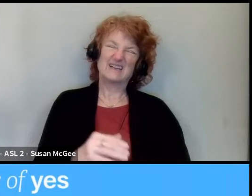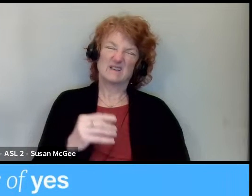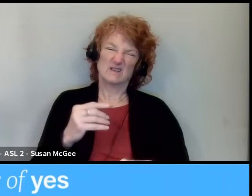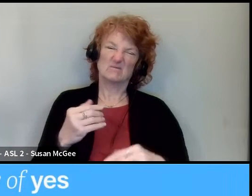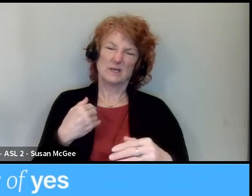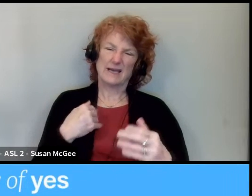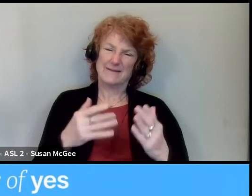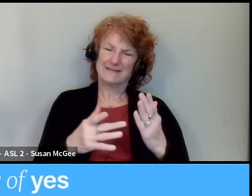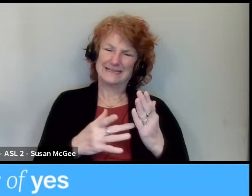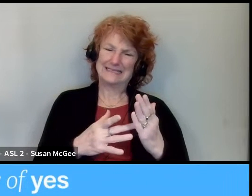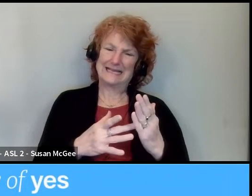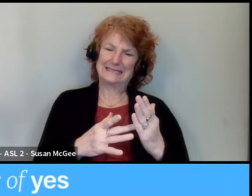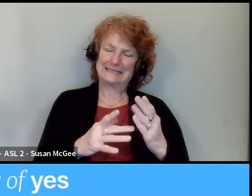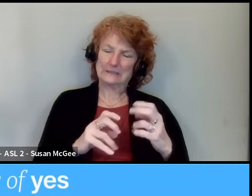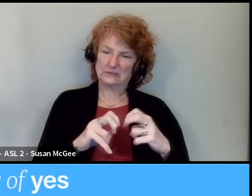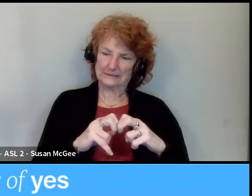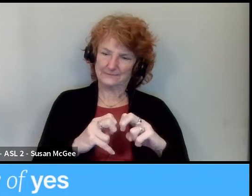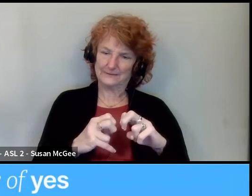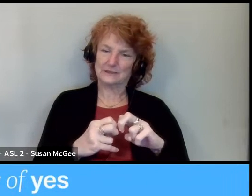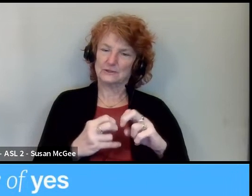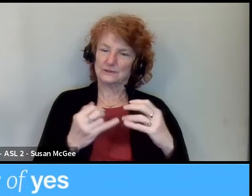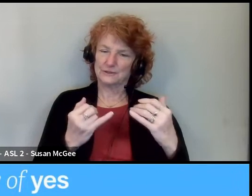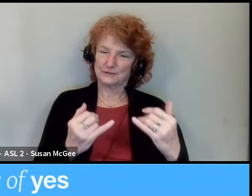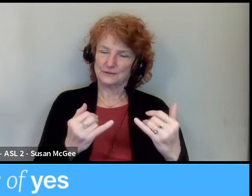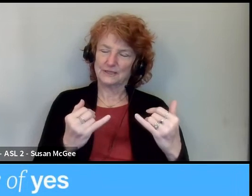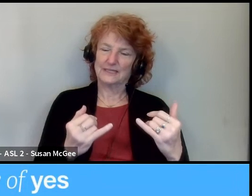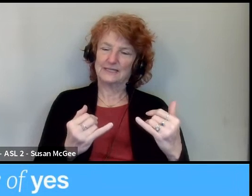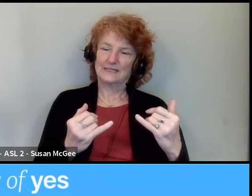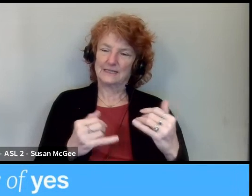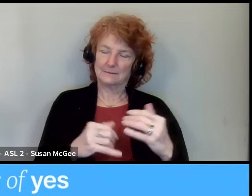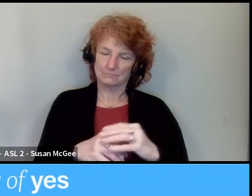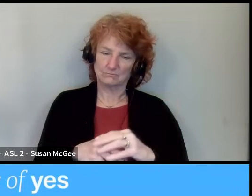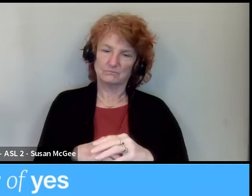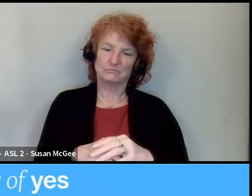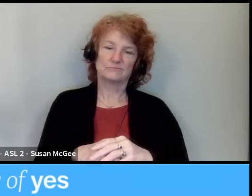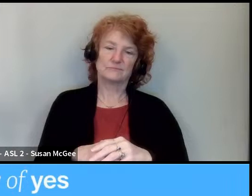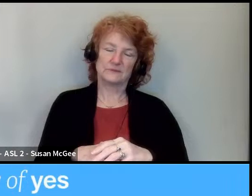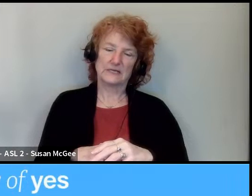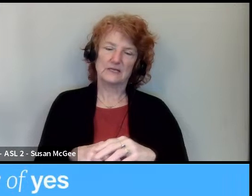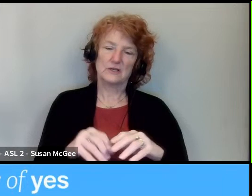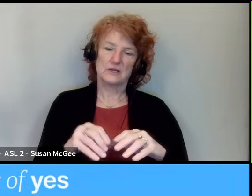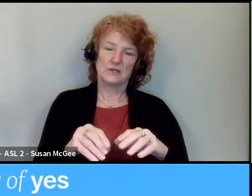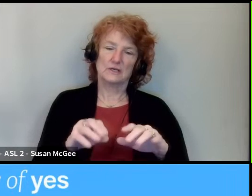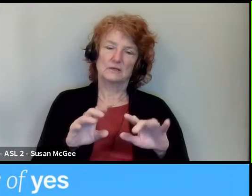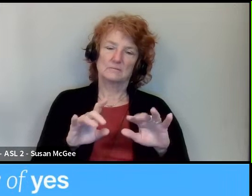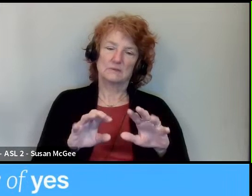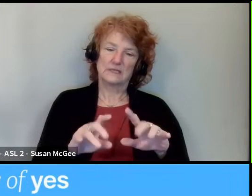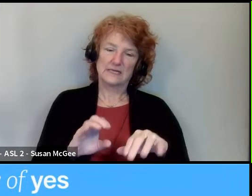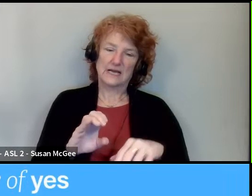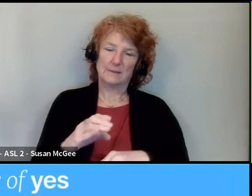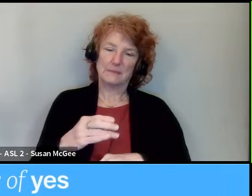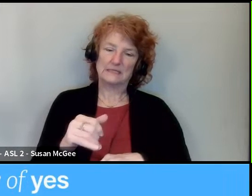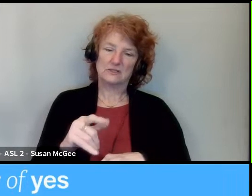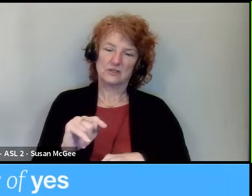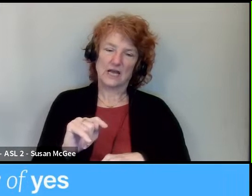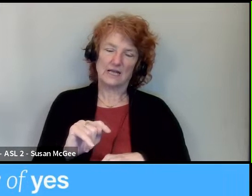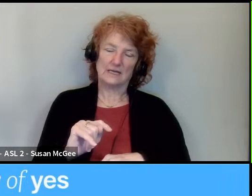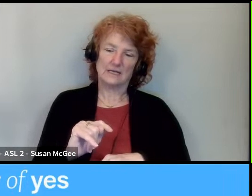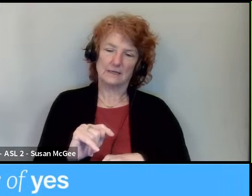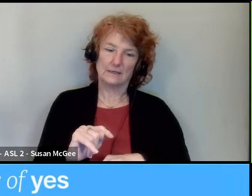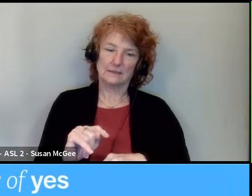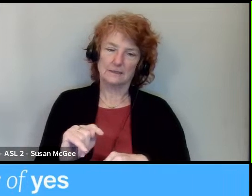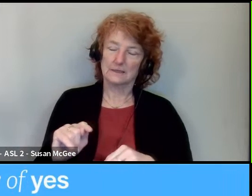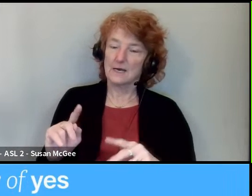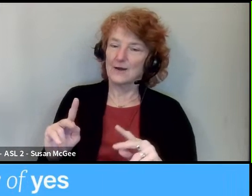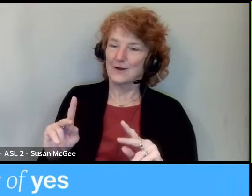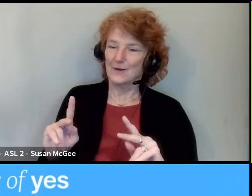technical difficulty. We can drop the email in the chat. Great. So just to round out